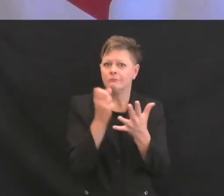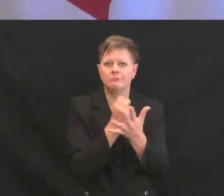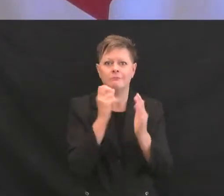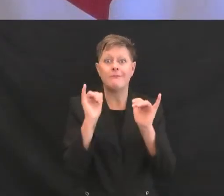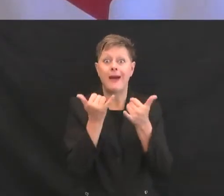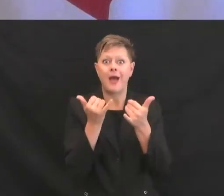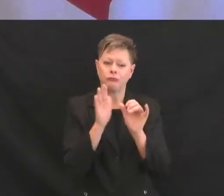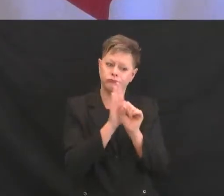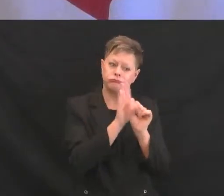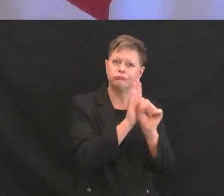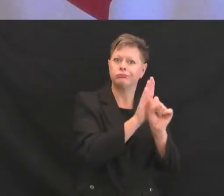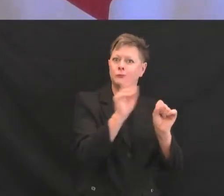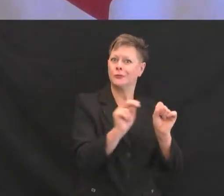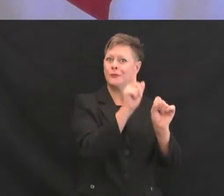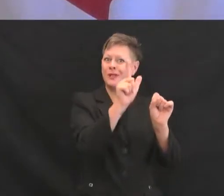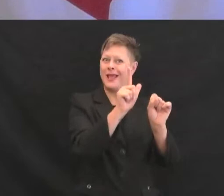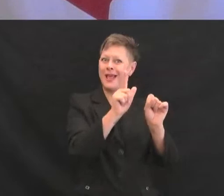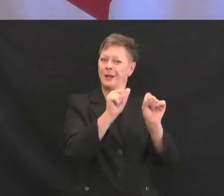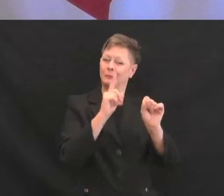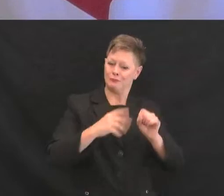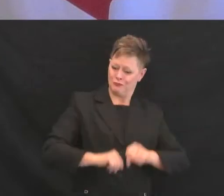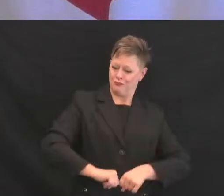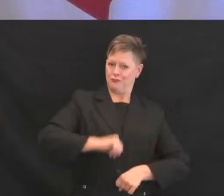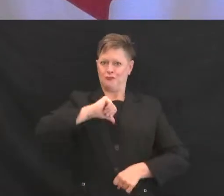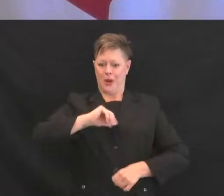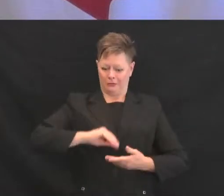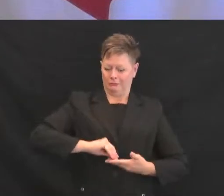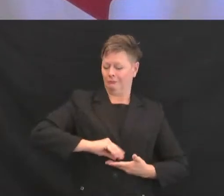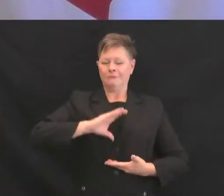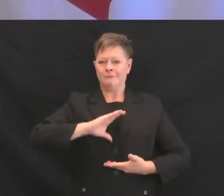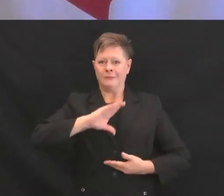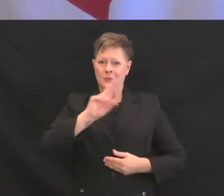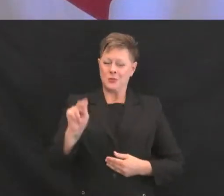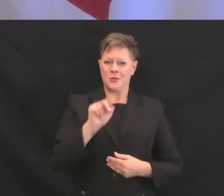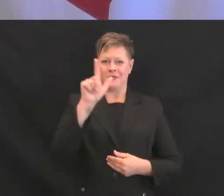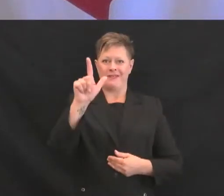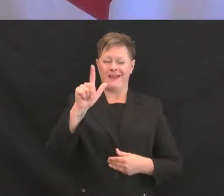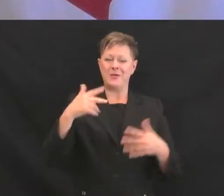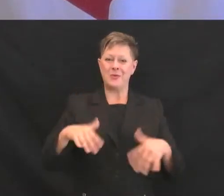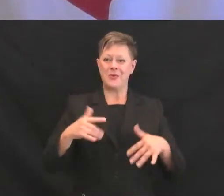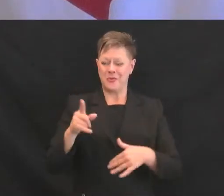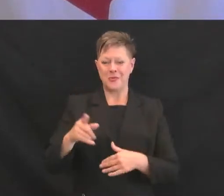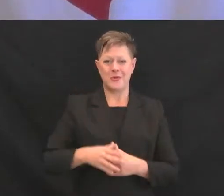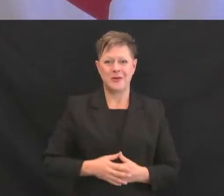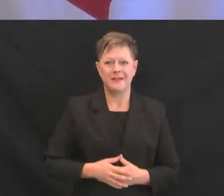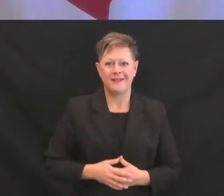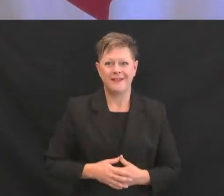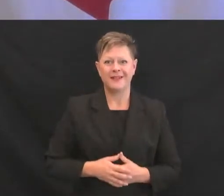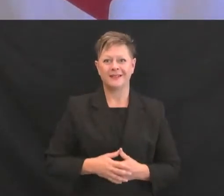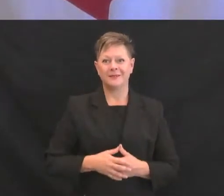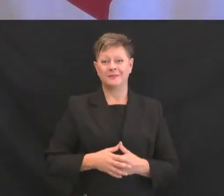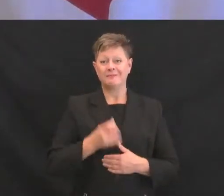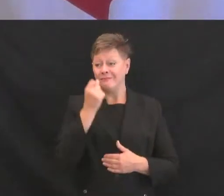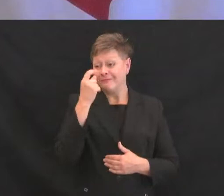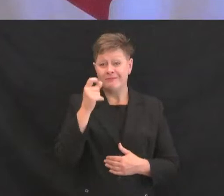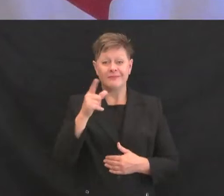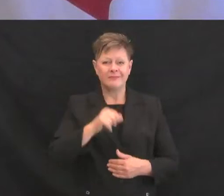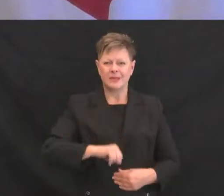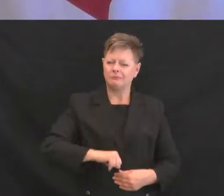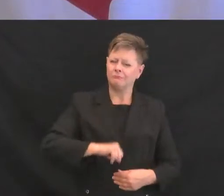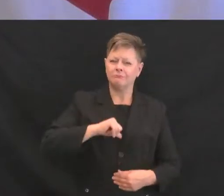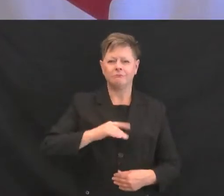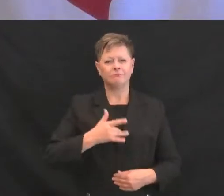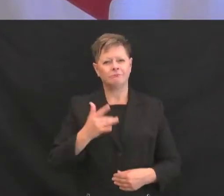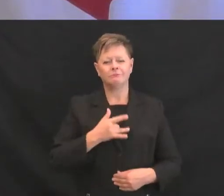promote our province. He is a proud Newfoundlander and Labradorian. His immense pride and passion for our province